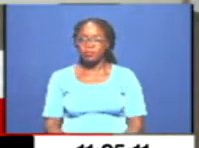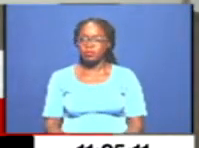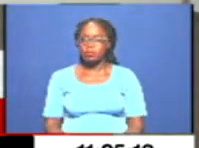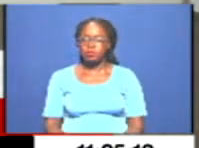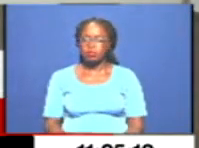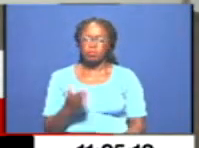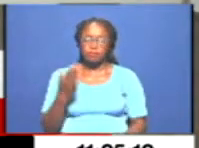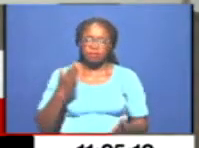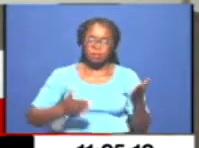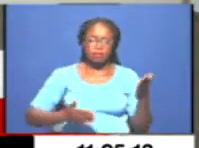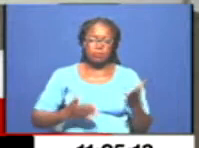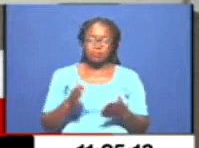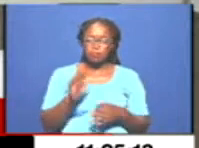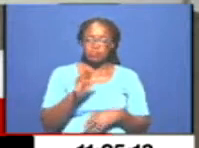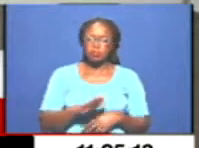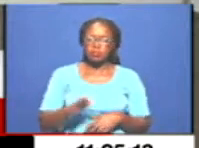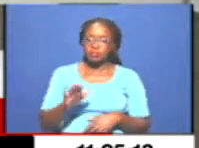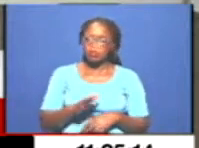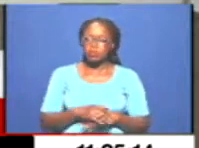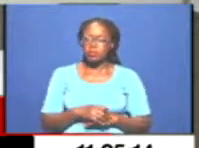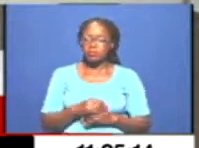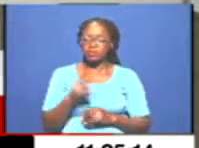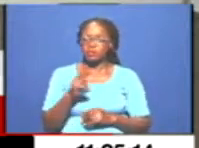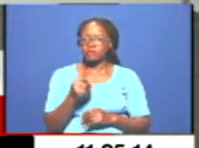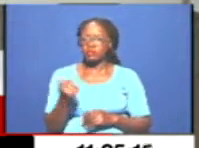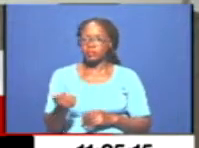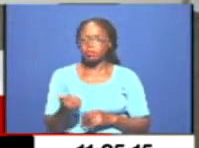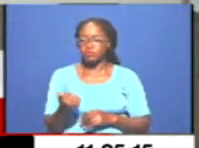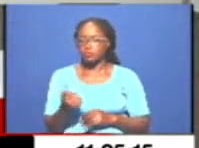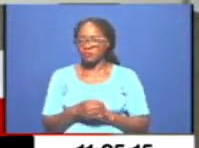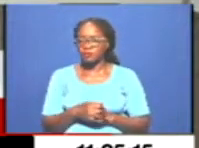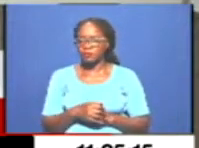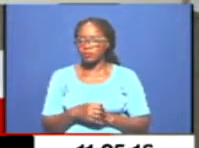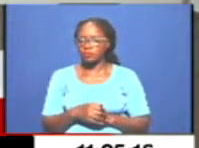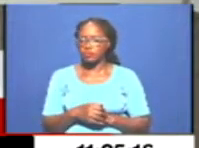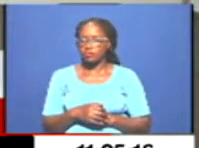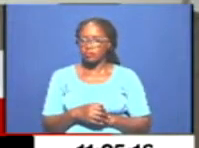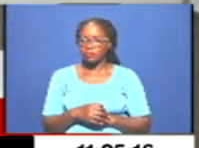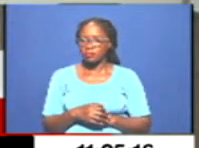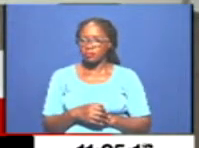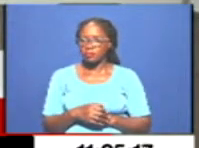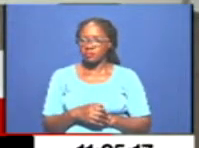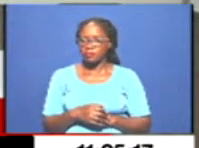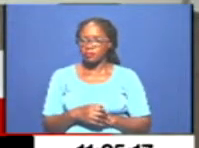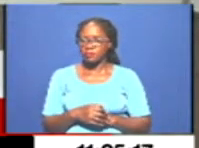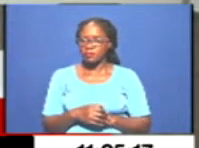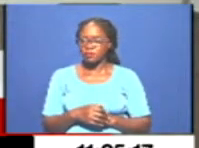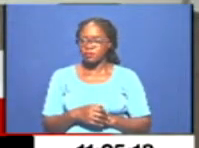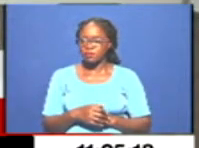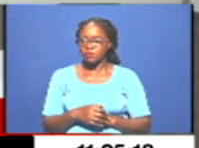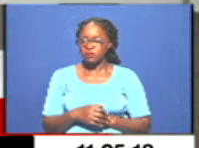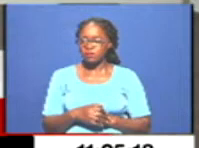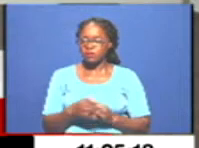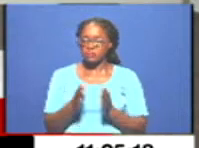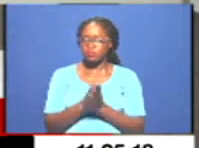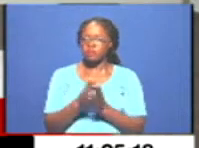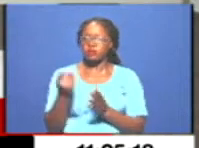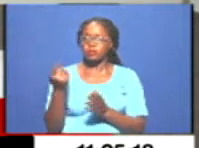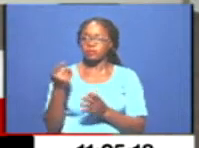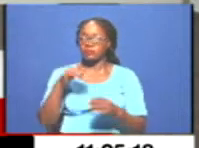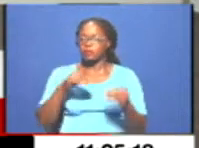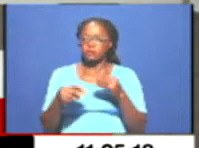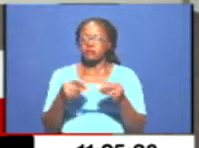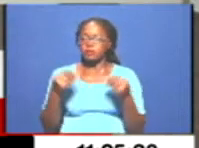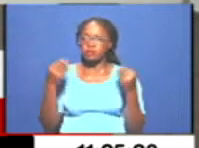at the mm-hmm. university. Mm-hmm. And then we'll have two others. The second thing which is important for our viewers to know is that the para sports will be